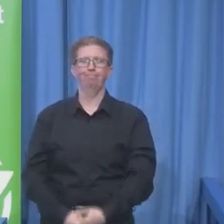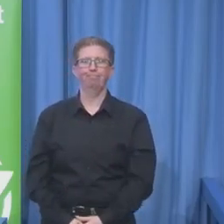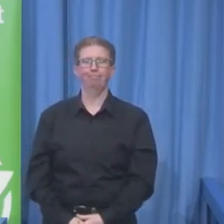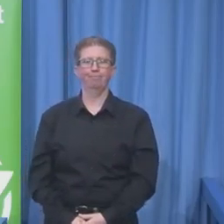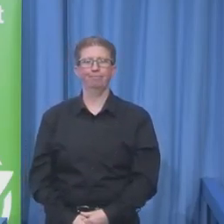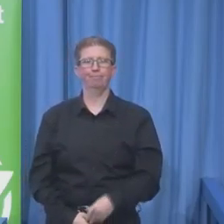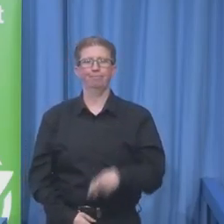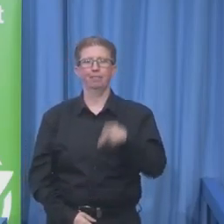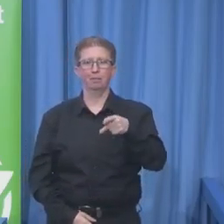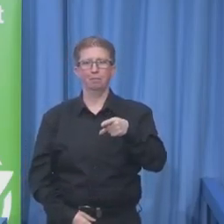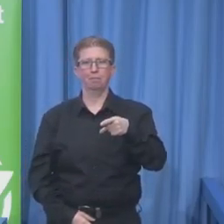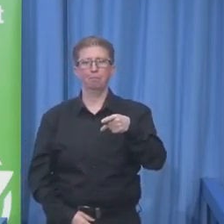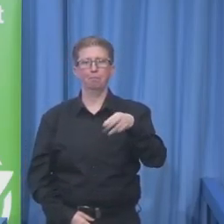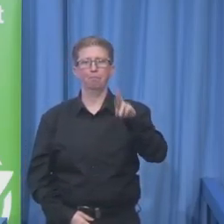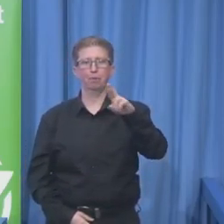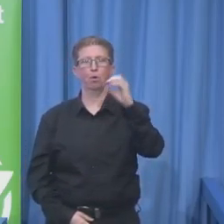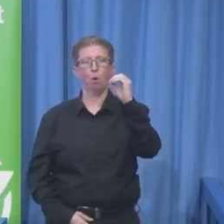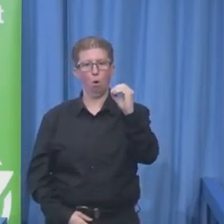disabilities.